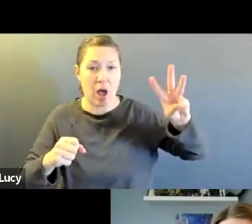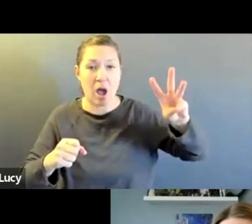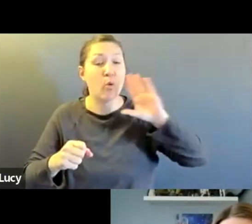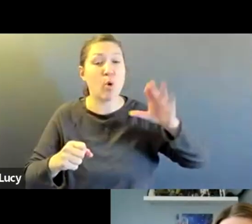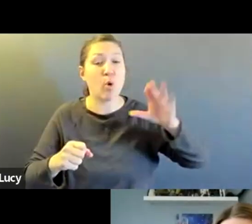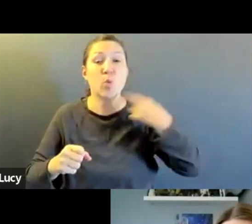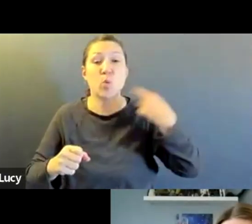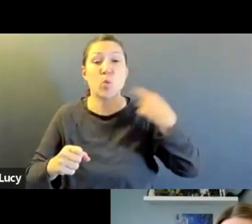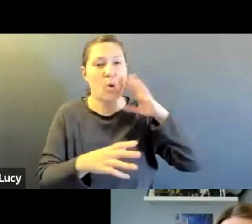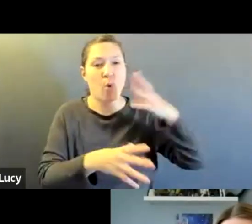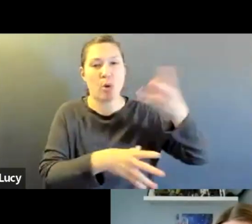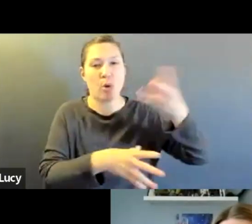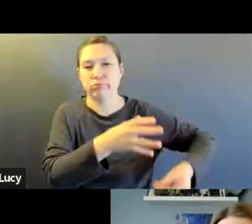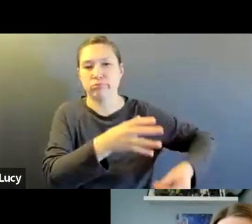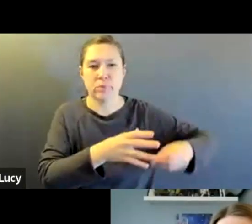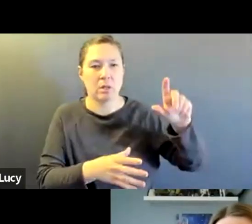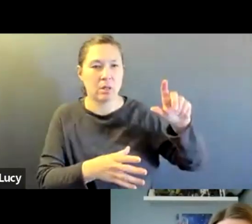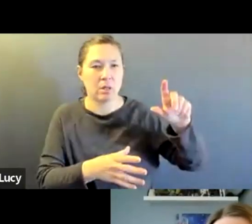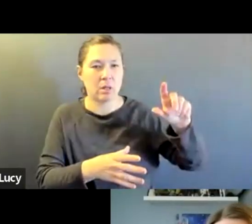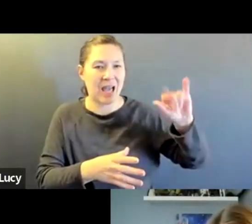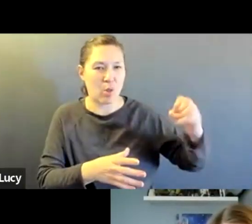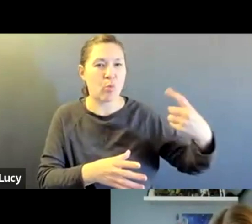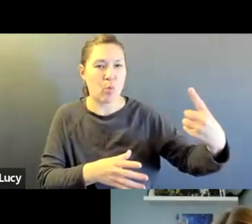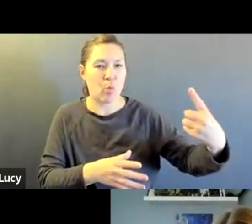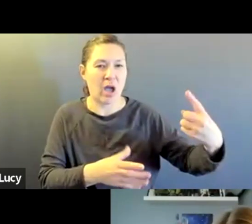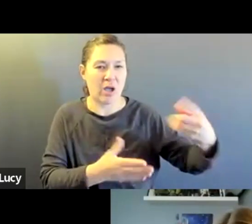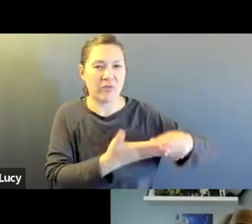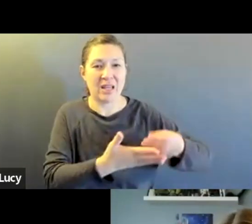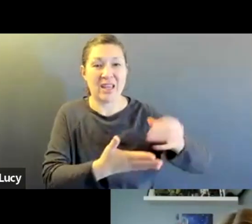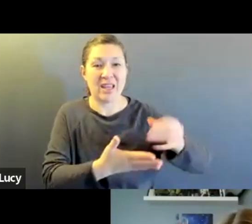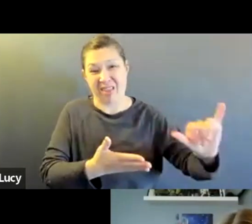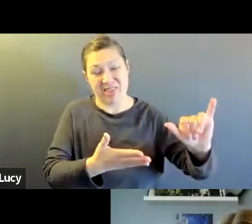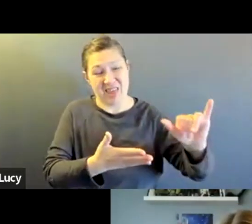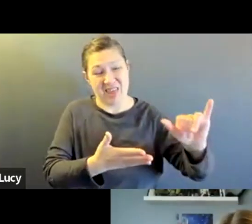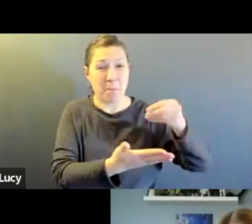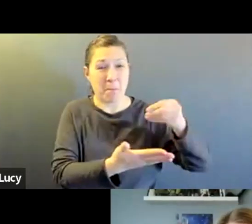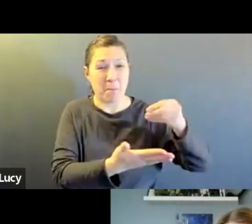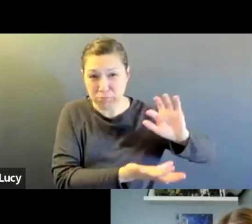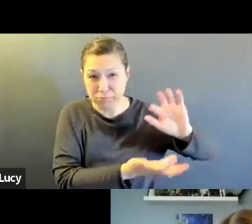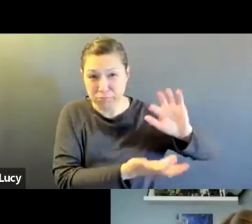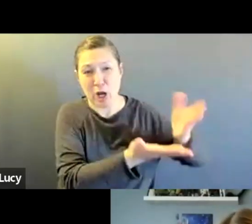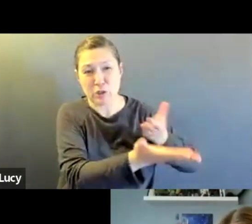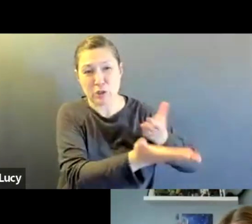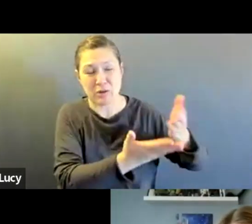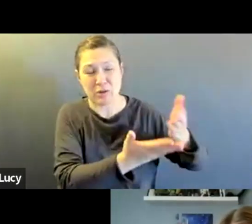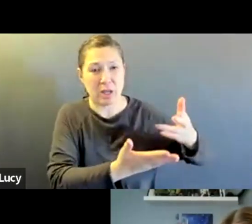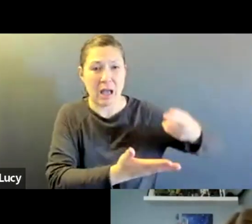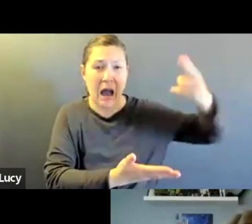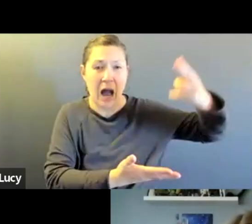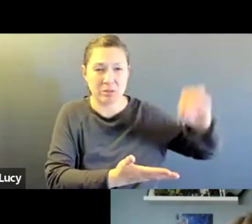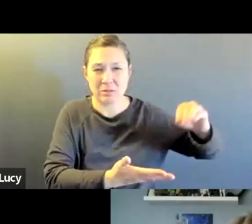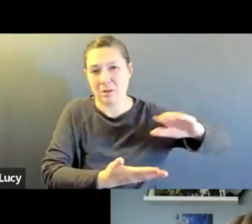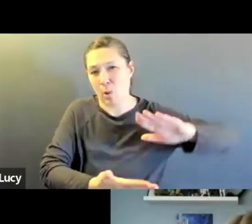the funds that are dedicated to schools serving a high population of low-income students. So that memo